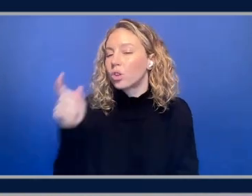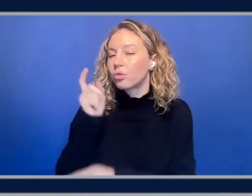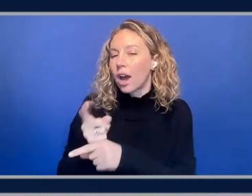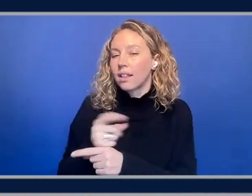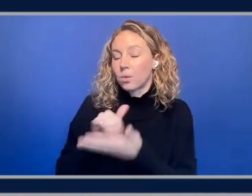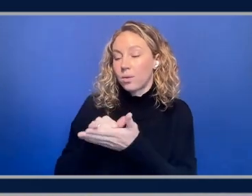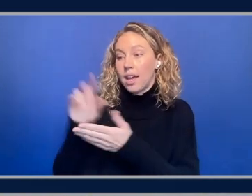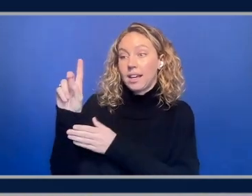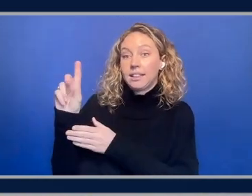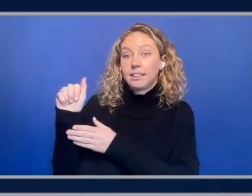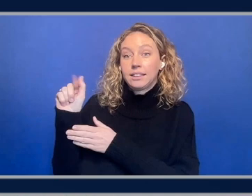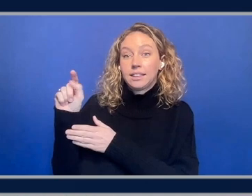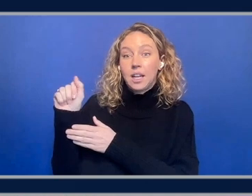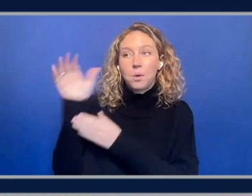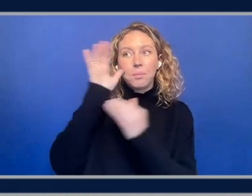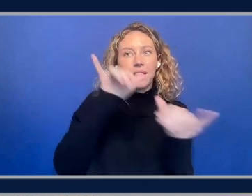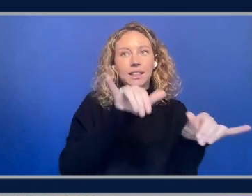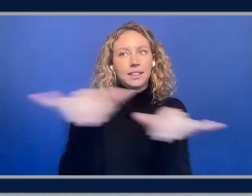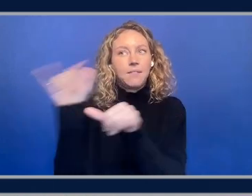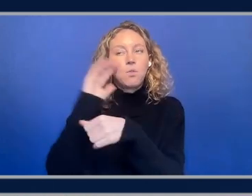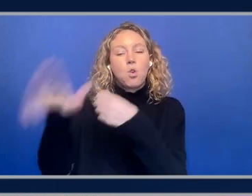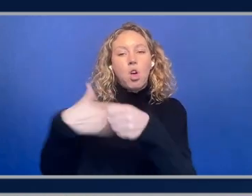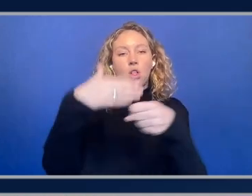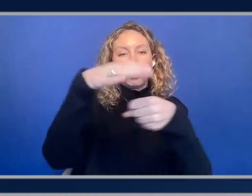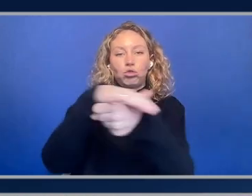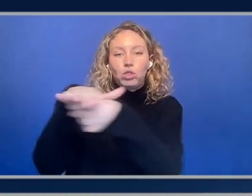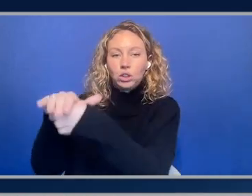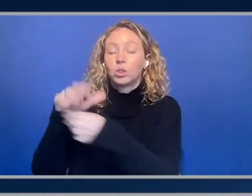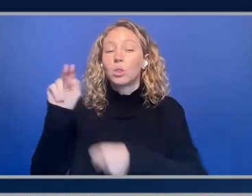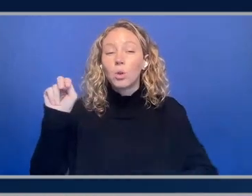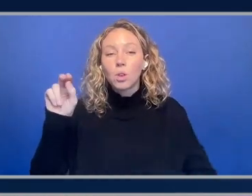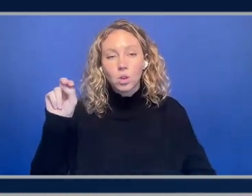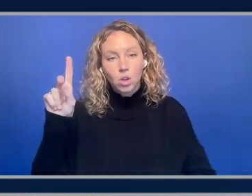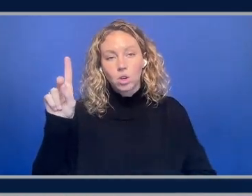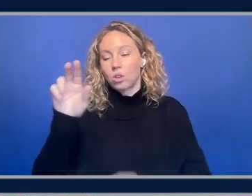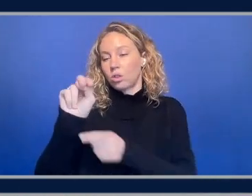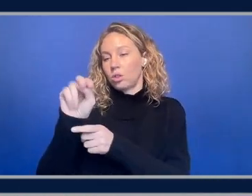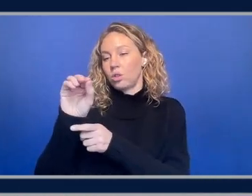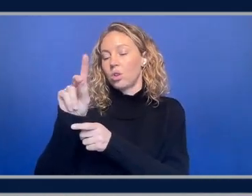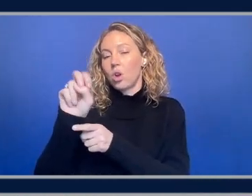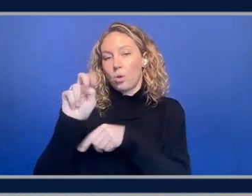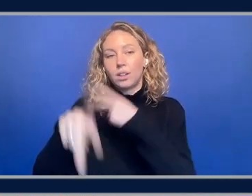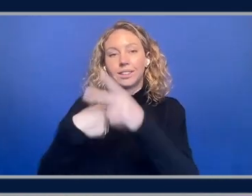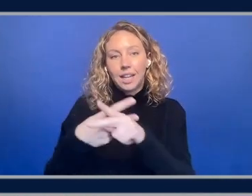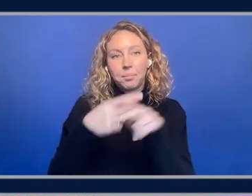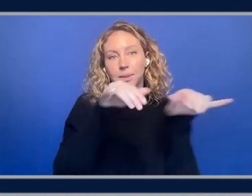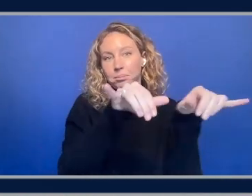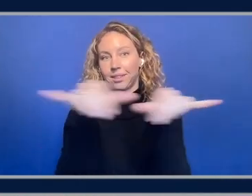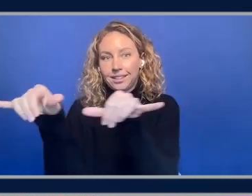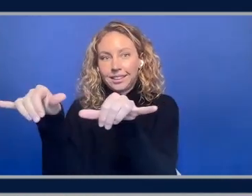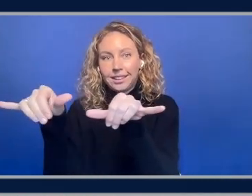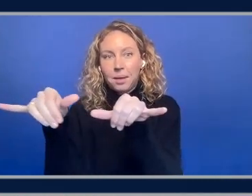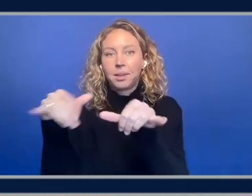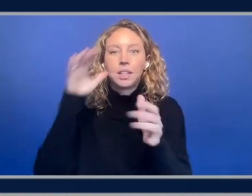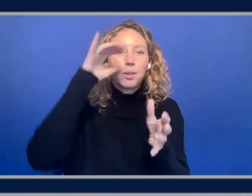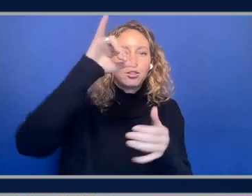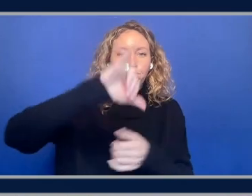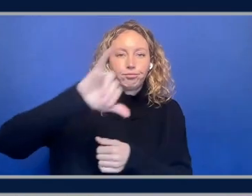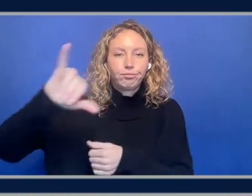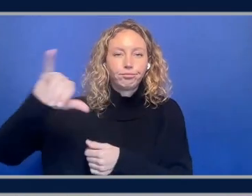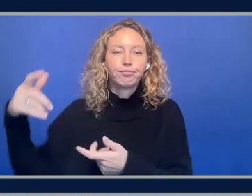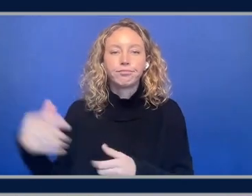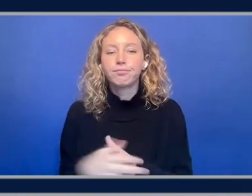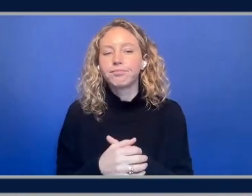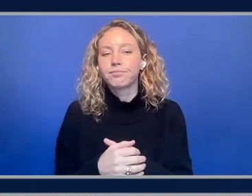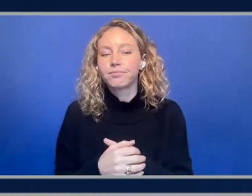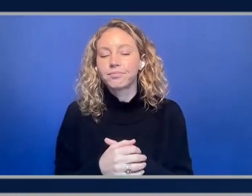the same across all the regions. So the node type, they have to be the same across all the regions because they will hold the entire data Exactly. set across all the regions.